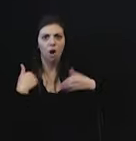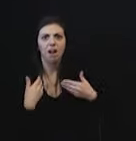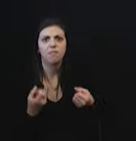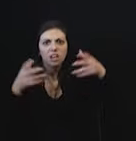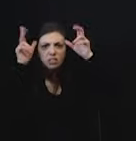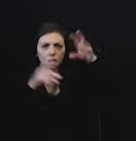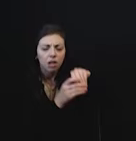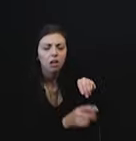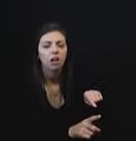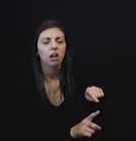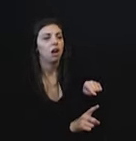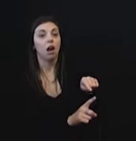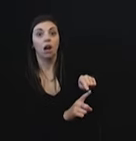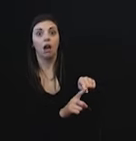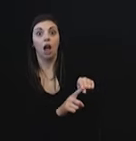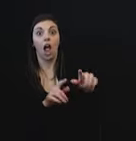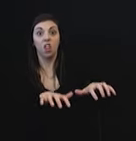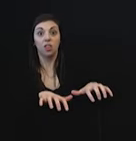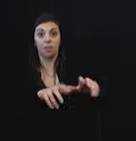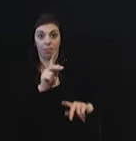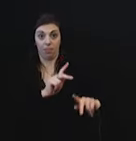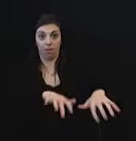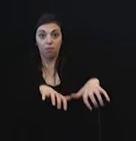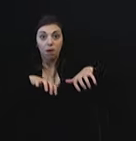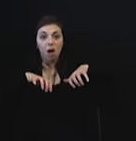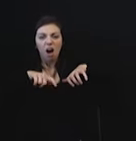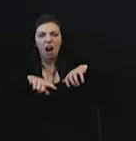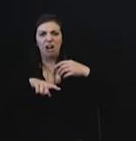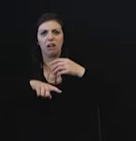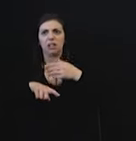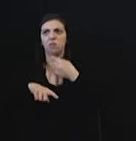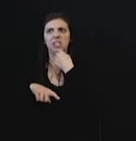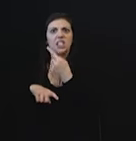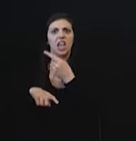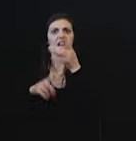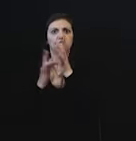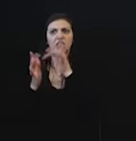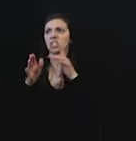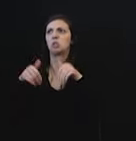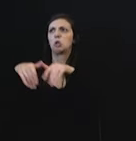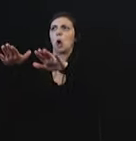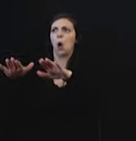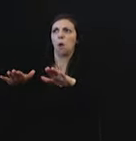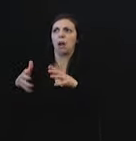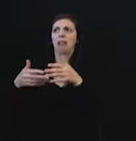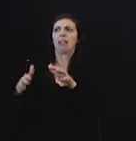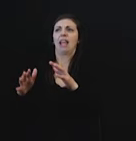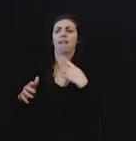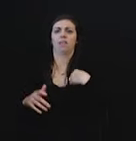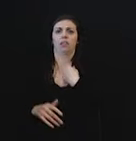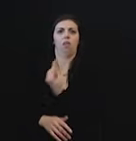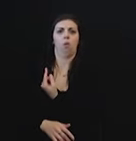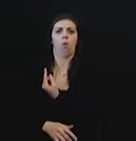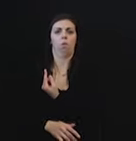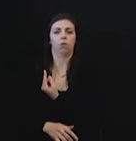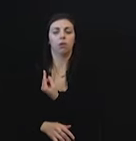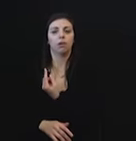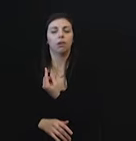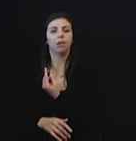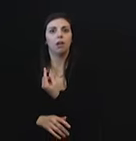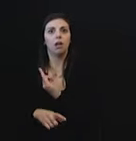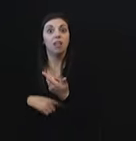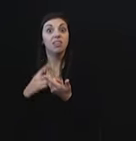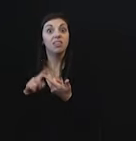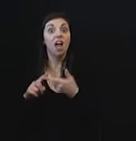with Jesus to go away and leave them alone. As Jesus was getting into the boat, the man who had been